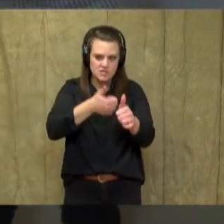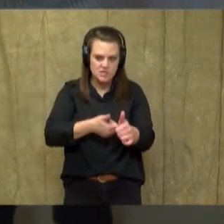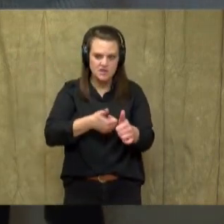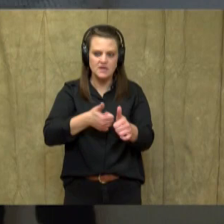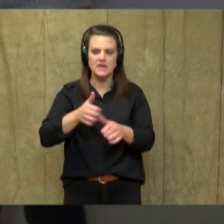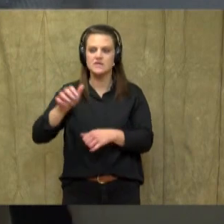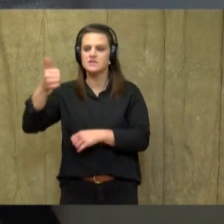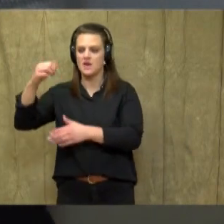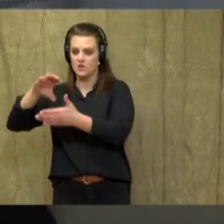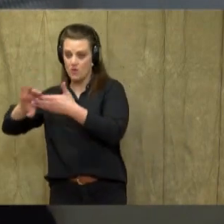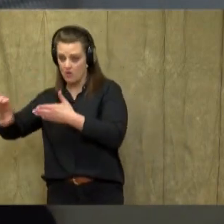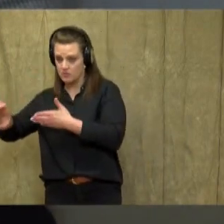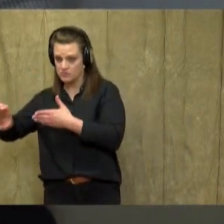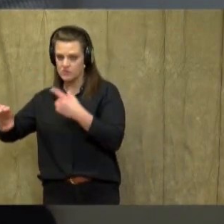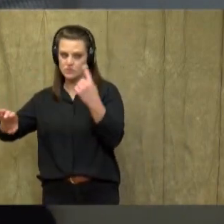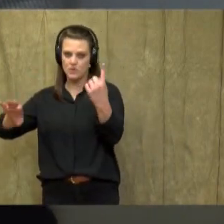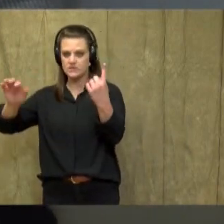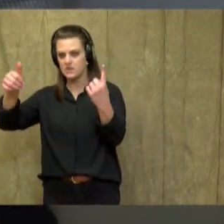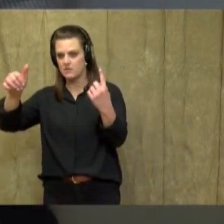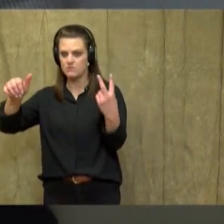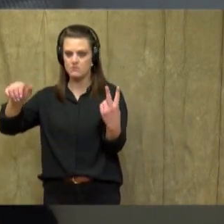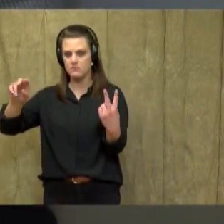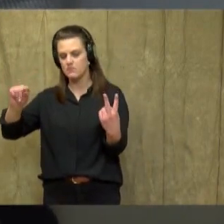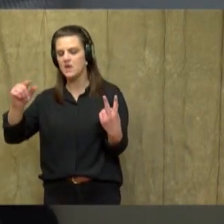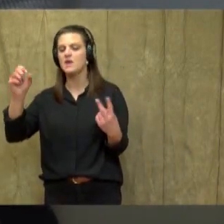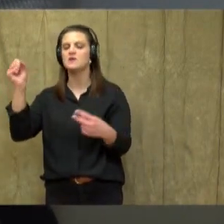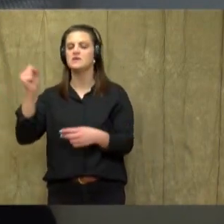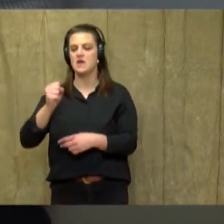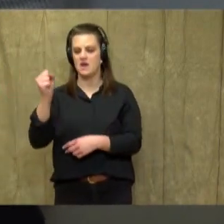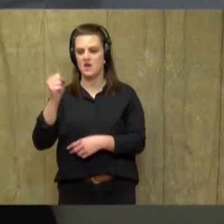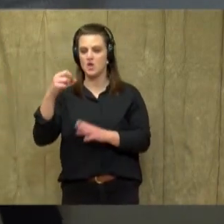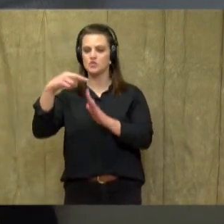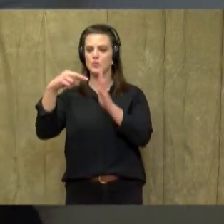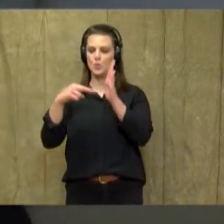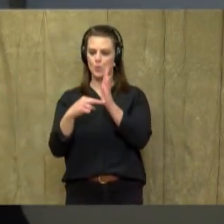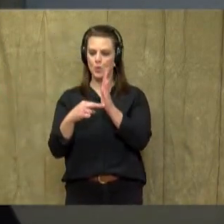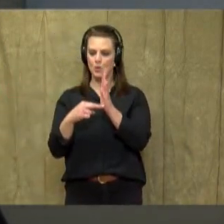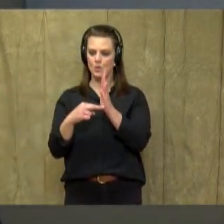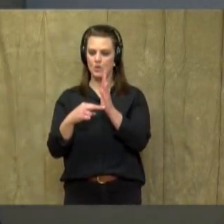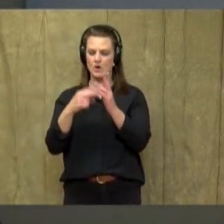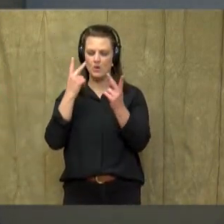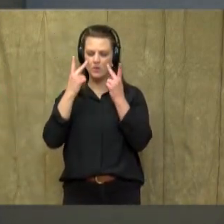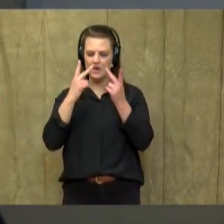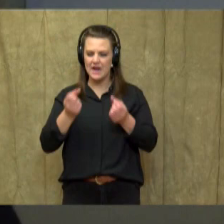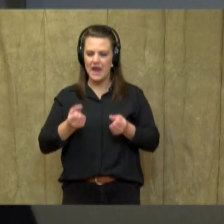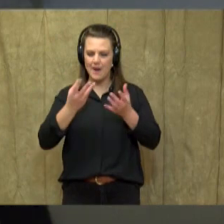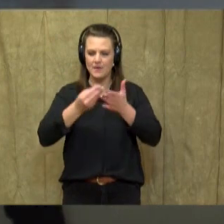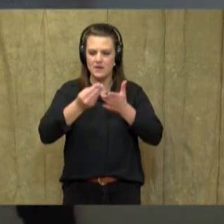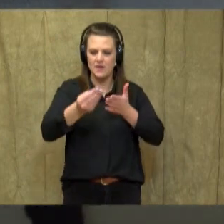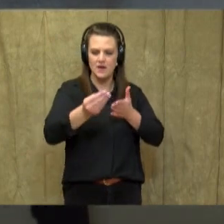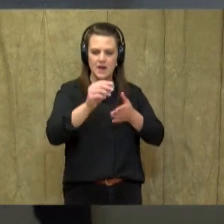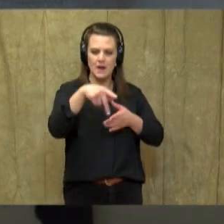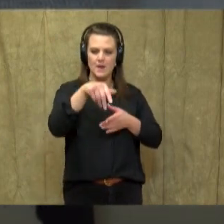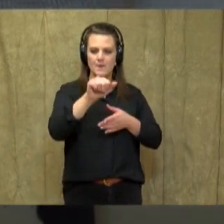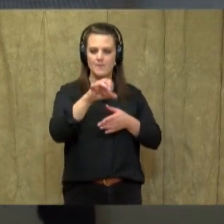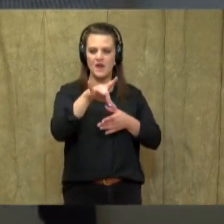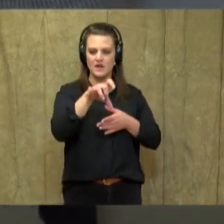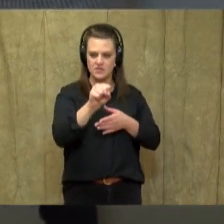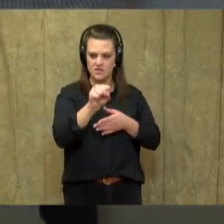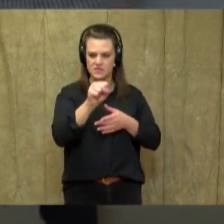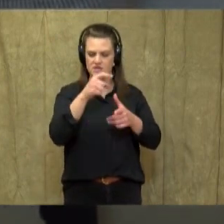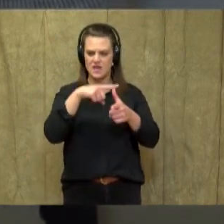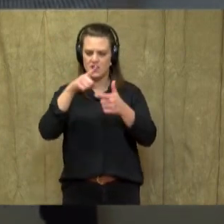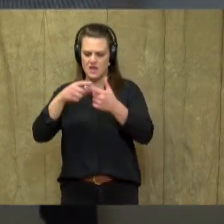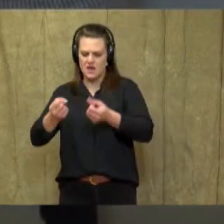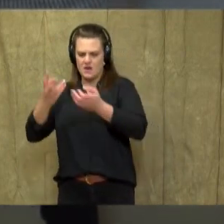there are 10 cards in each package? Yeah. So that's our rule. We're looking at the amount of packages. We're going to add on 10